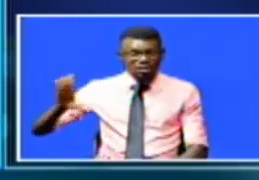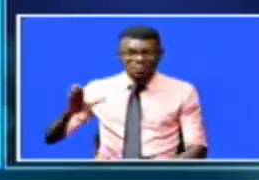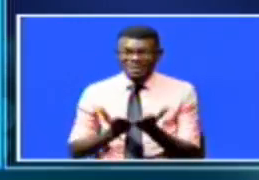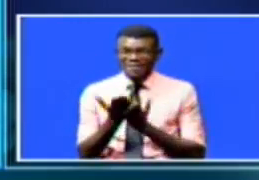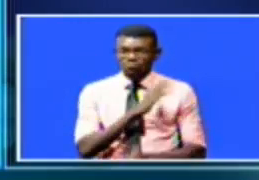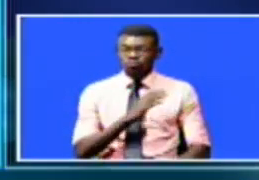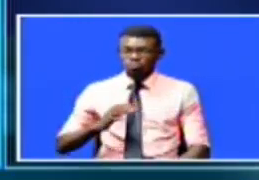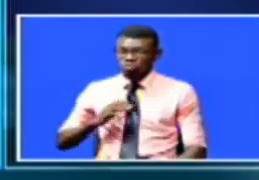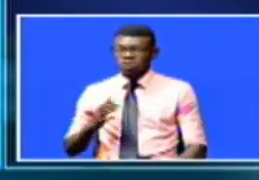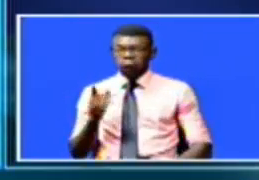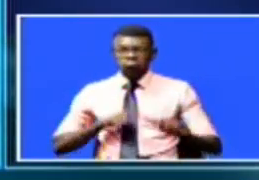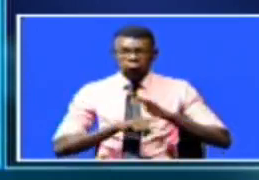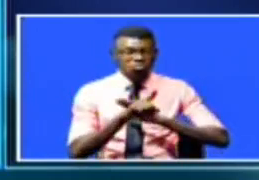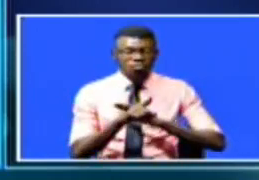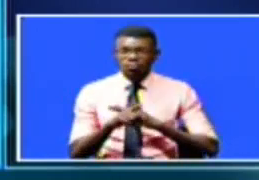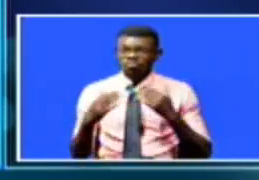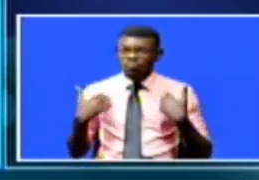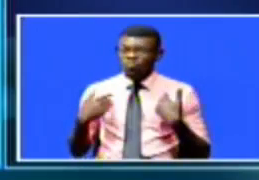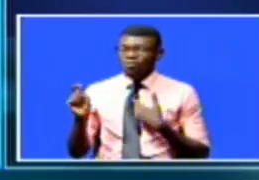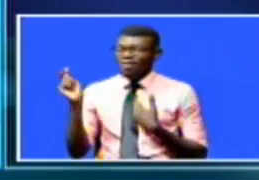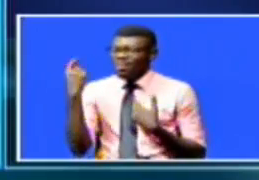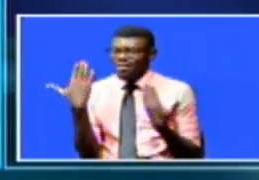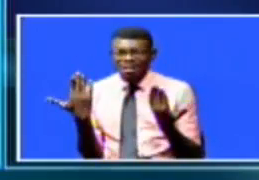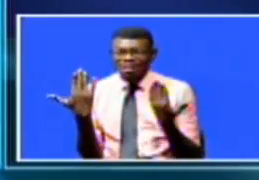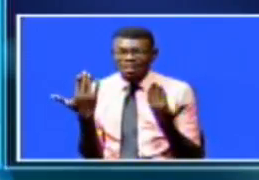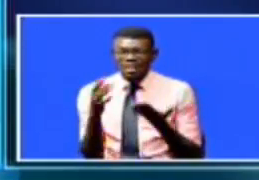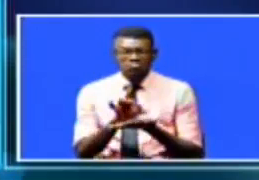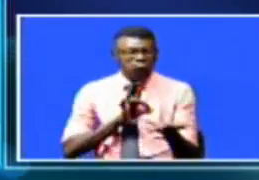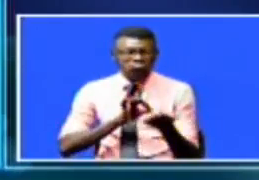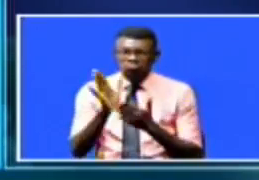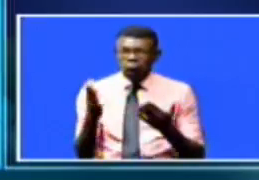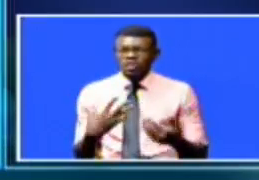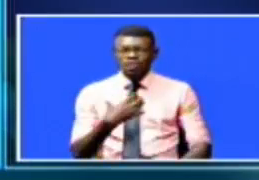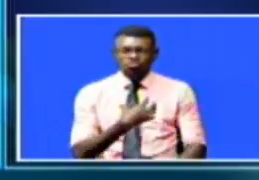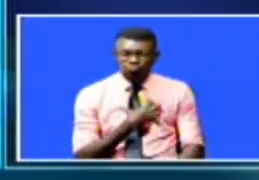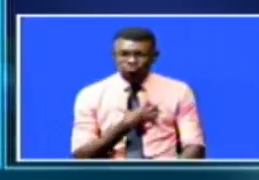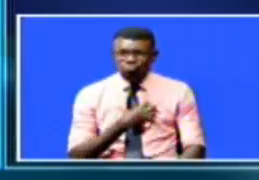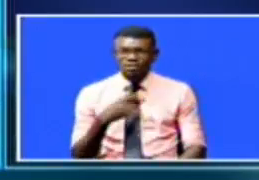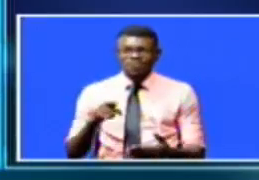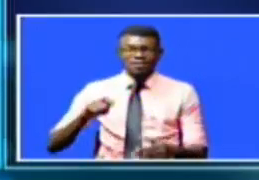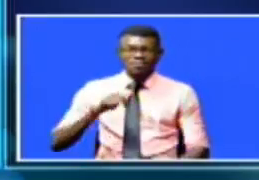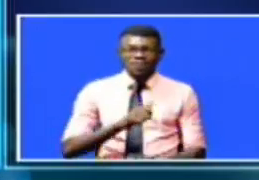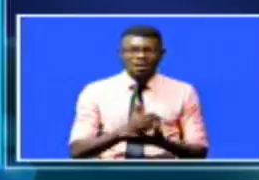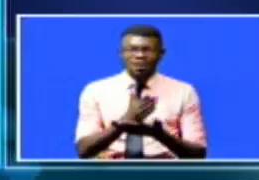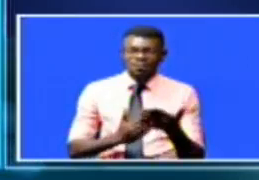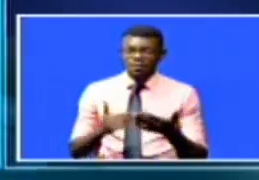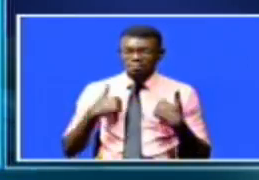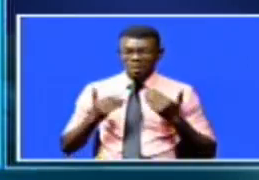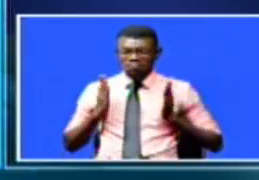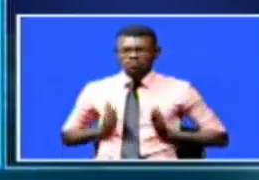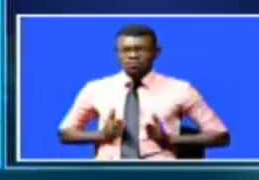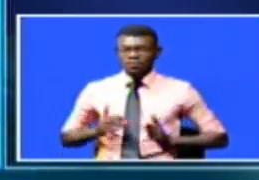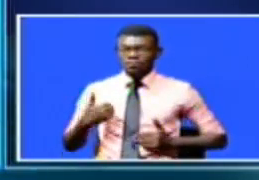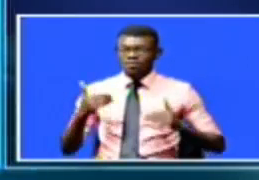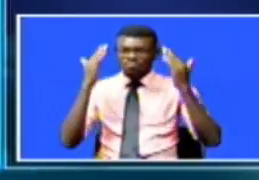Kenyans have been sent home on either unpaid leave or maybe half their salary. I'm a human being. I